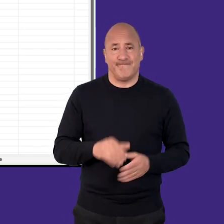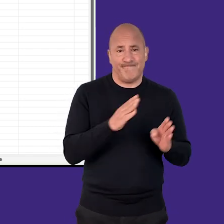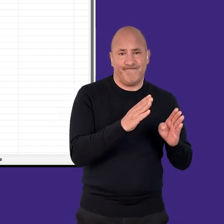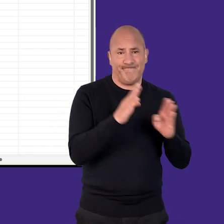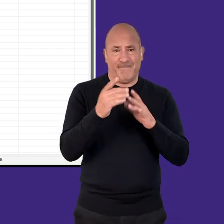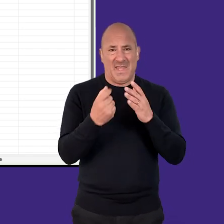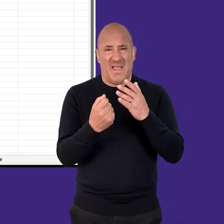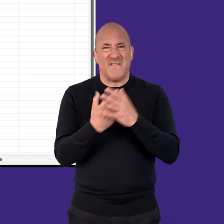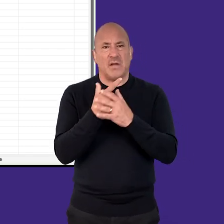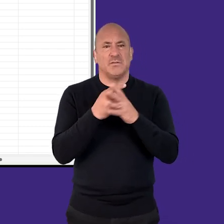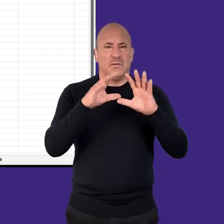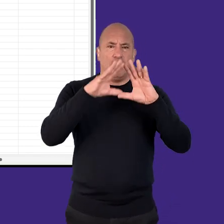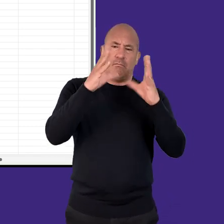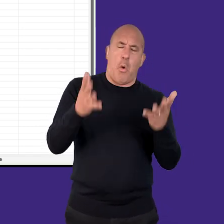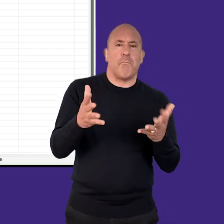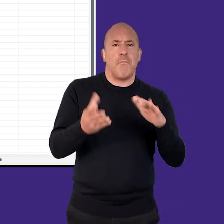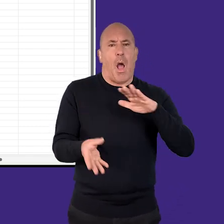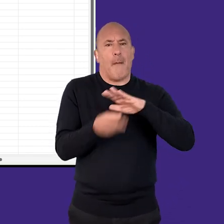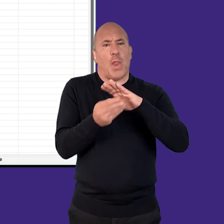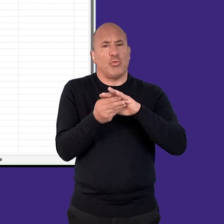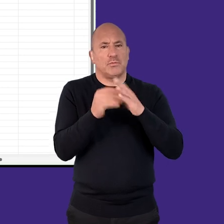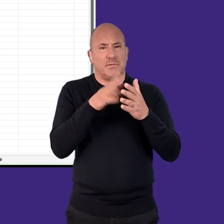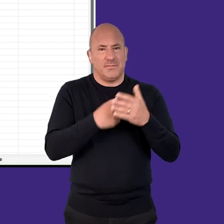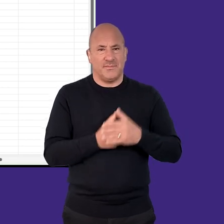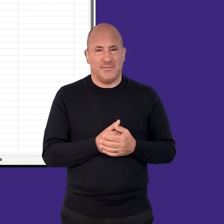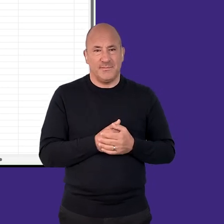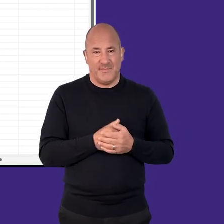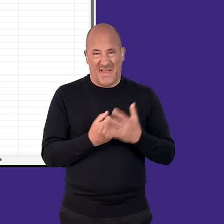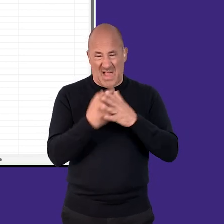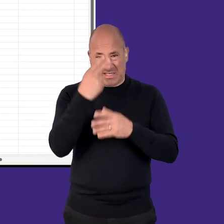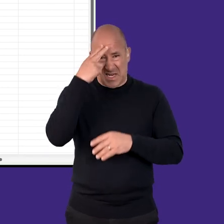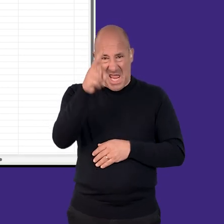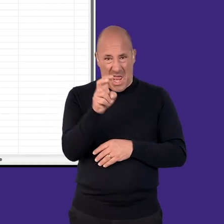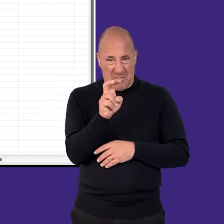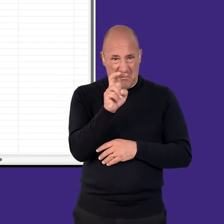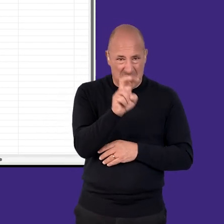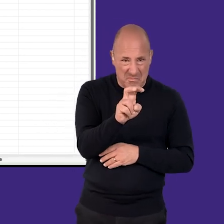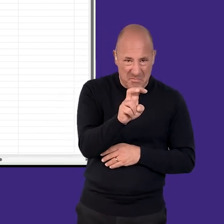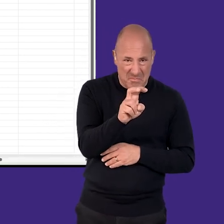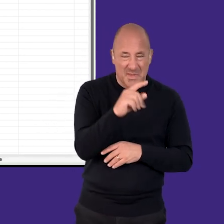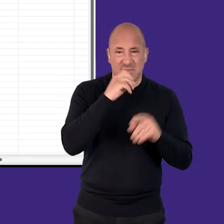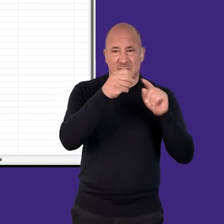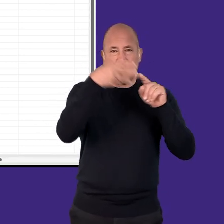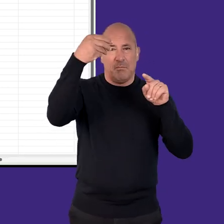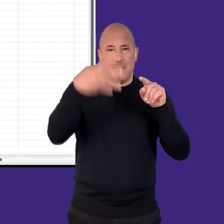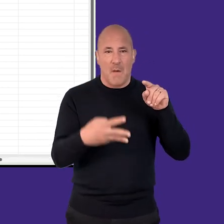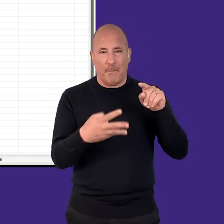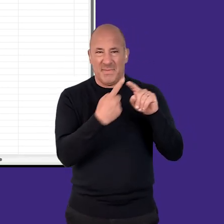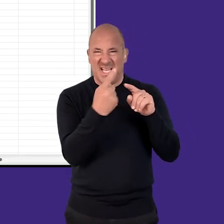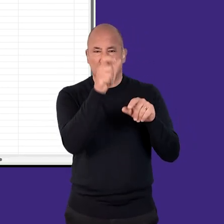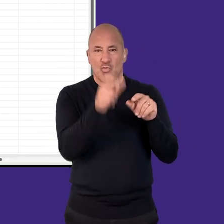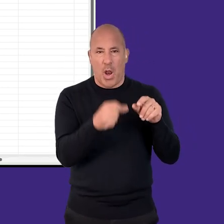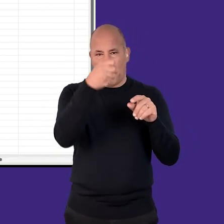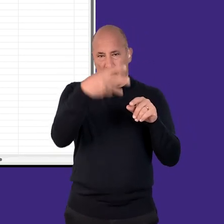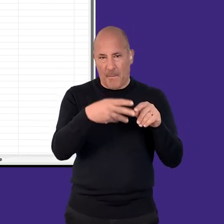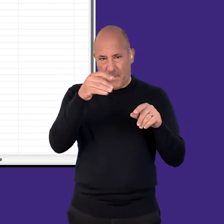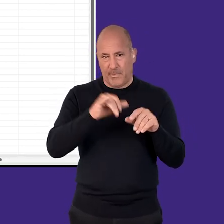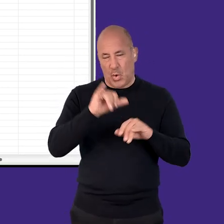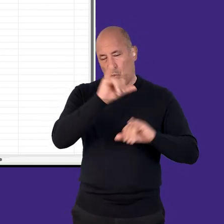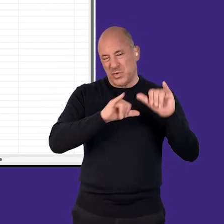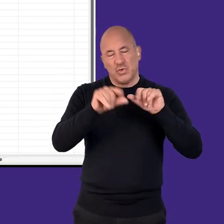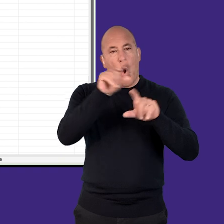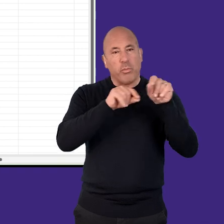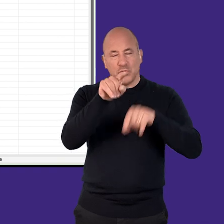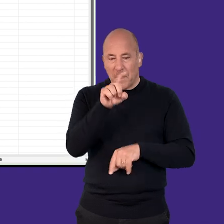We'll now move on to the event bulk upload template. Fill in the name of your event, and then use the drop-down menu in